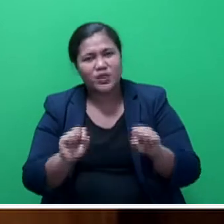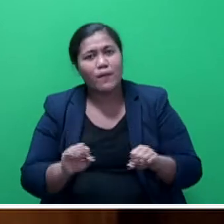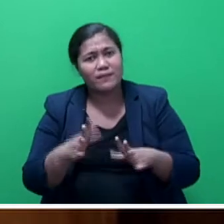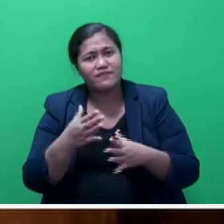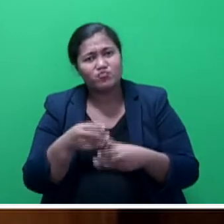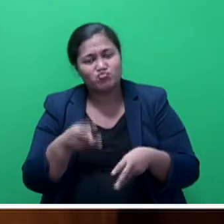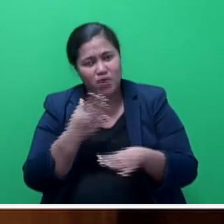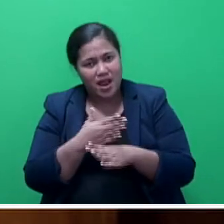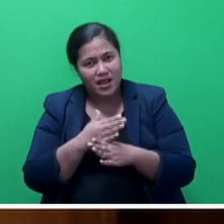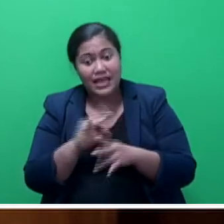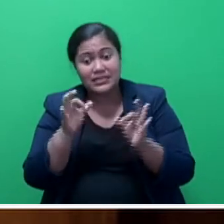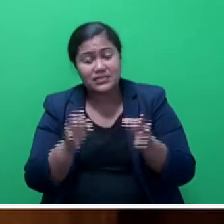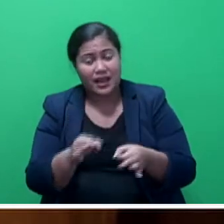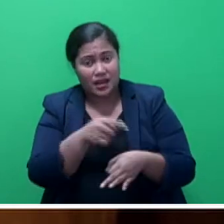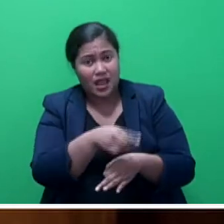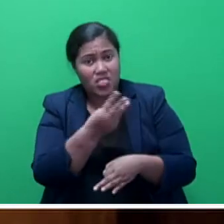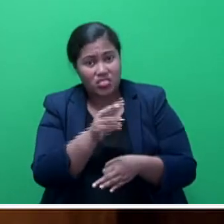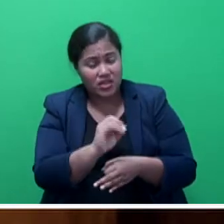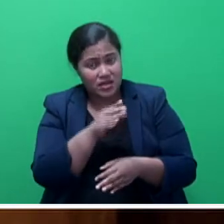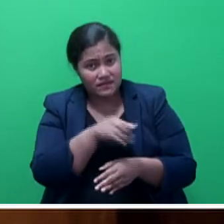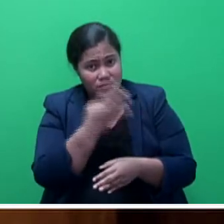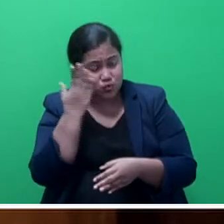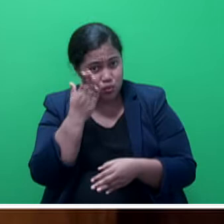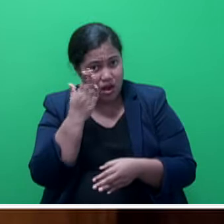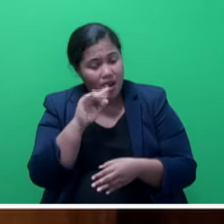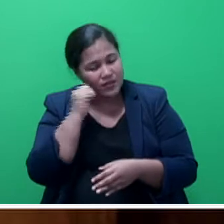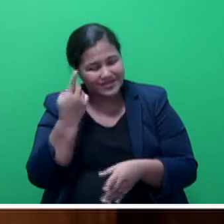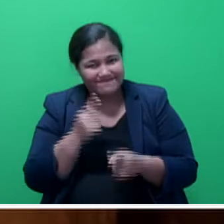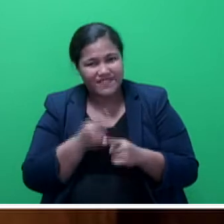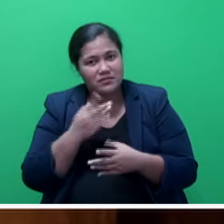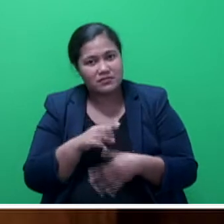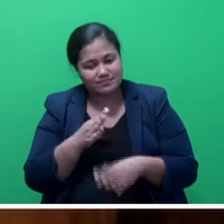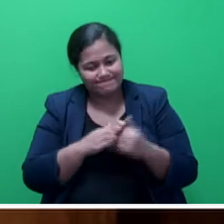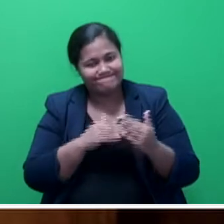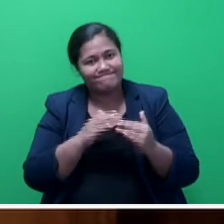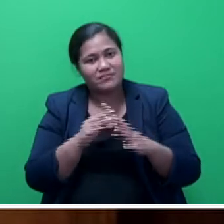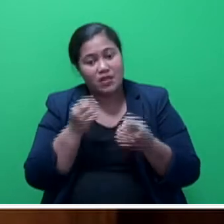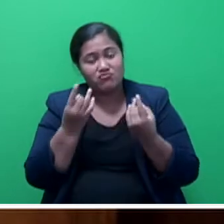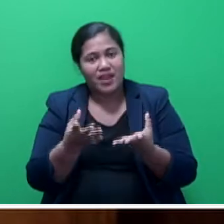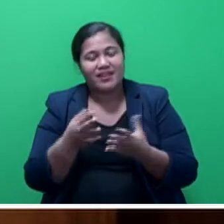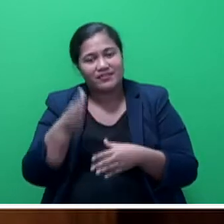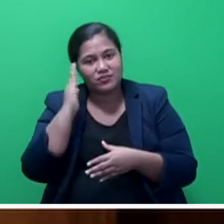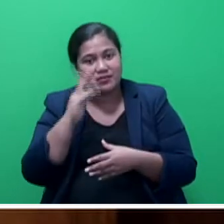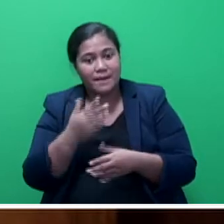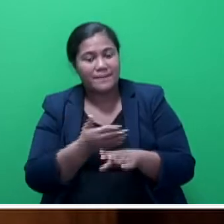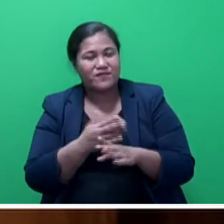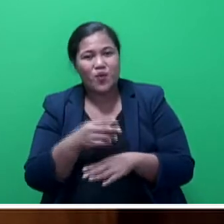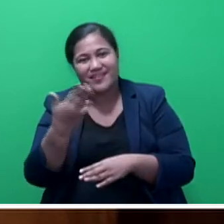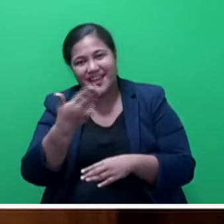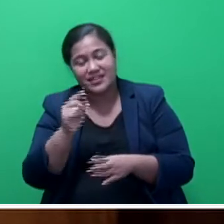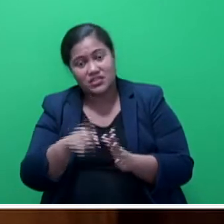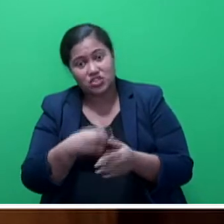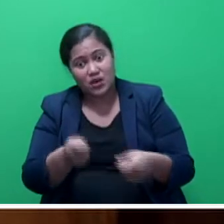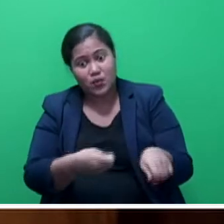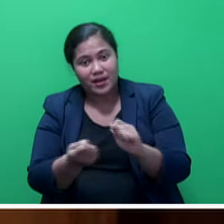was decided that 30 of these schools could be quickly fixed and be ready for students before 19 January. As of today, out